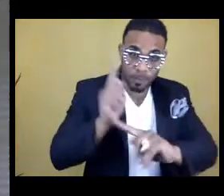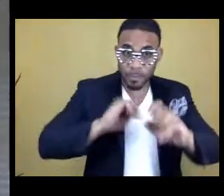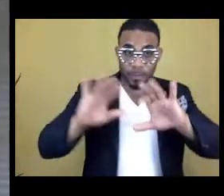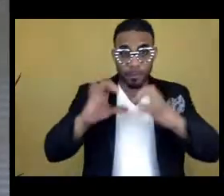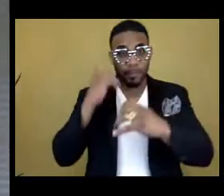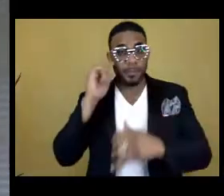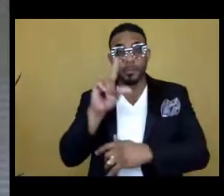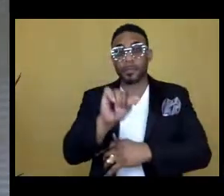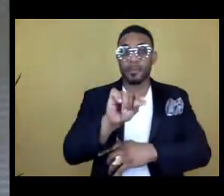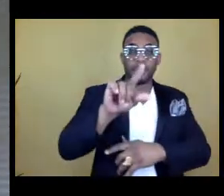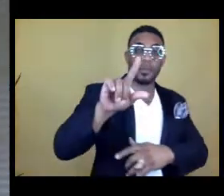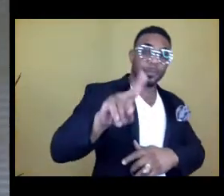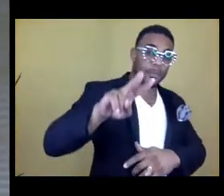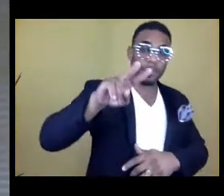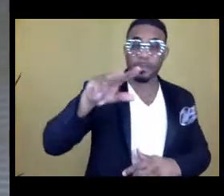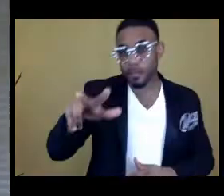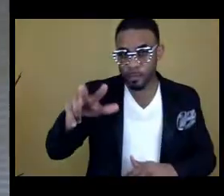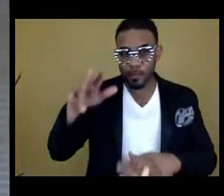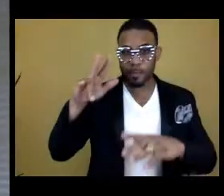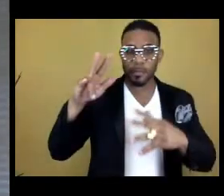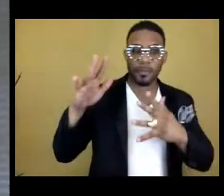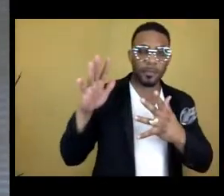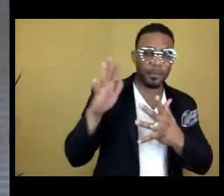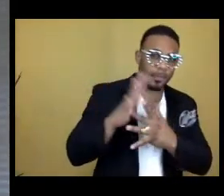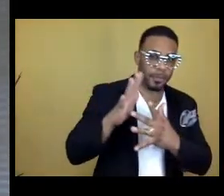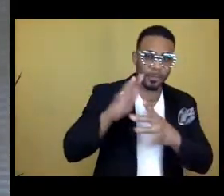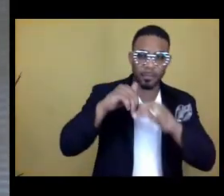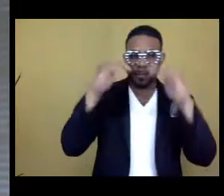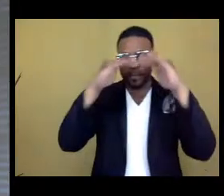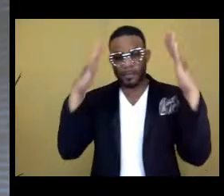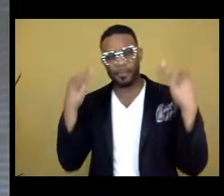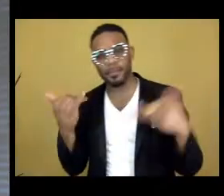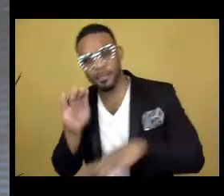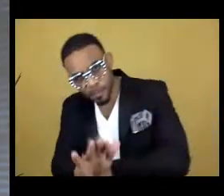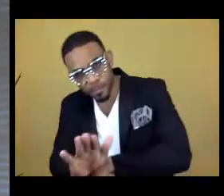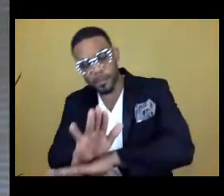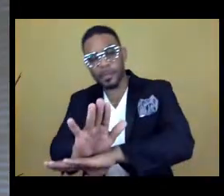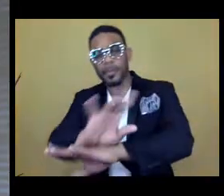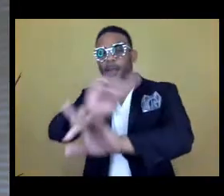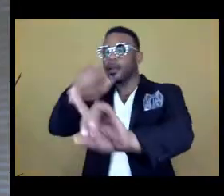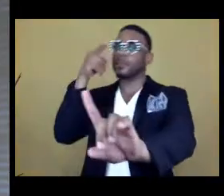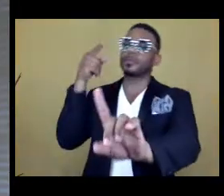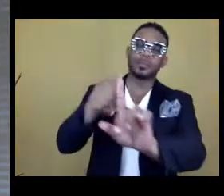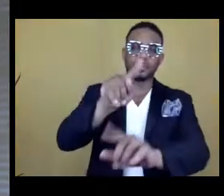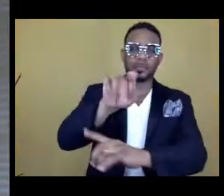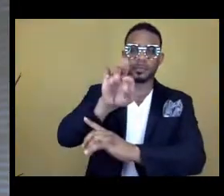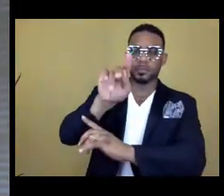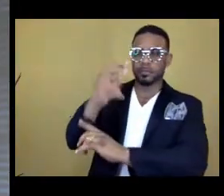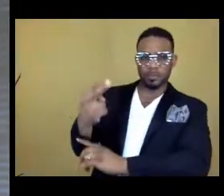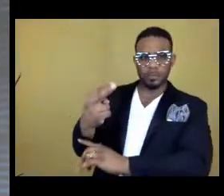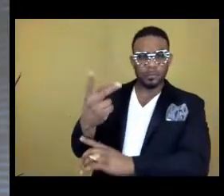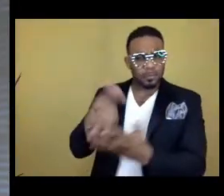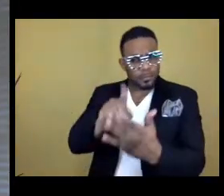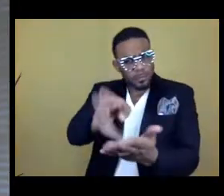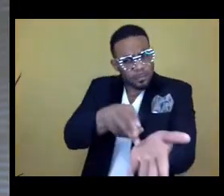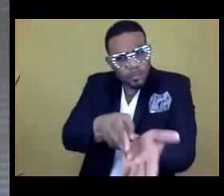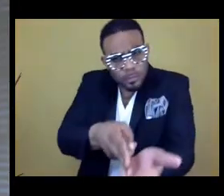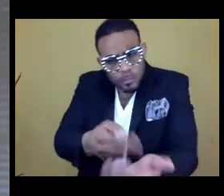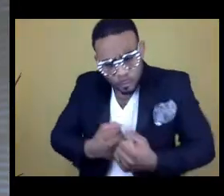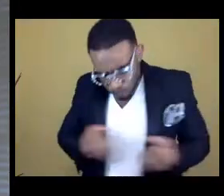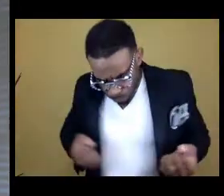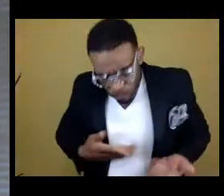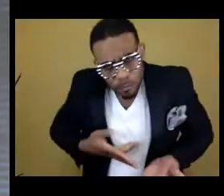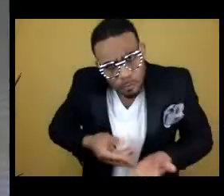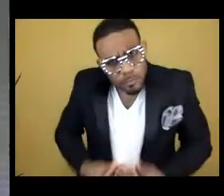of 2023. The sophomores are in the house, and this evening it's all about truth. What is your truth? What inspires